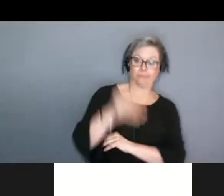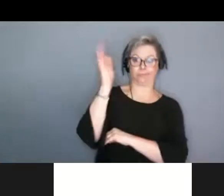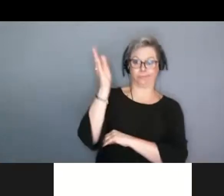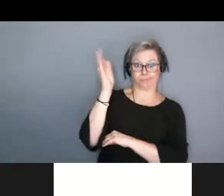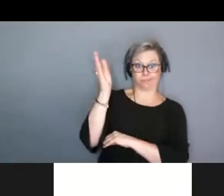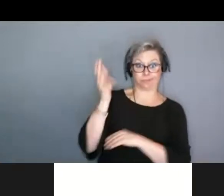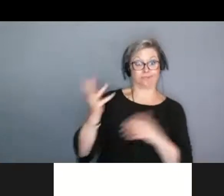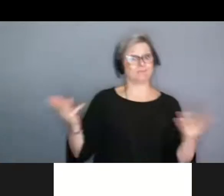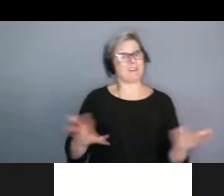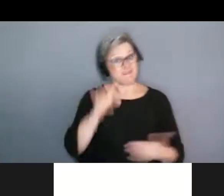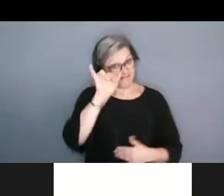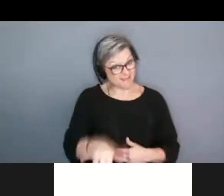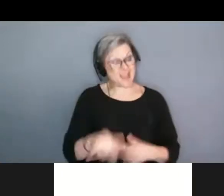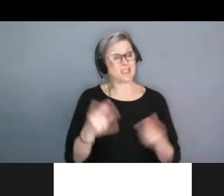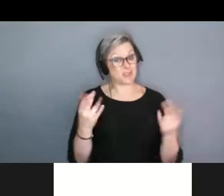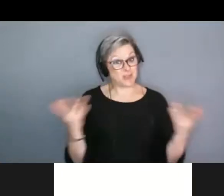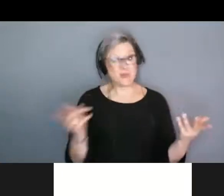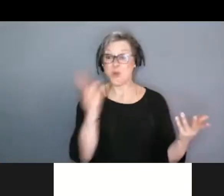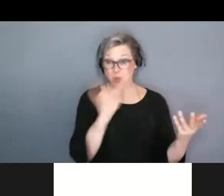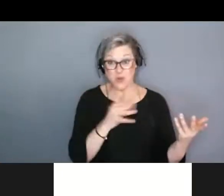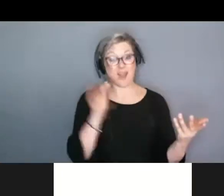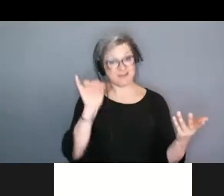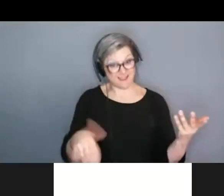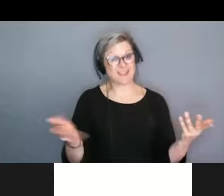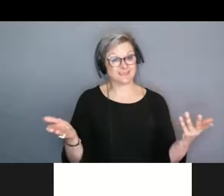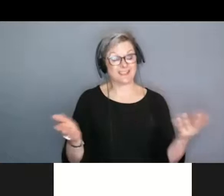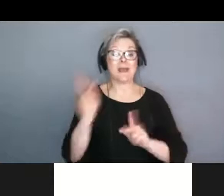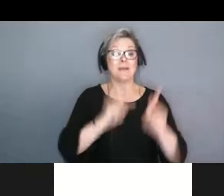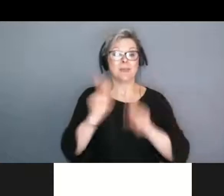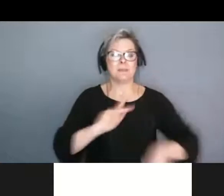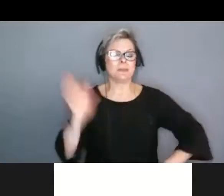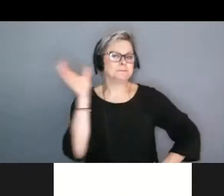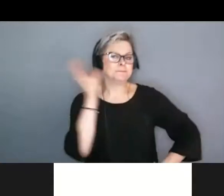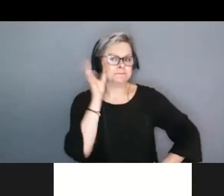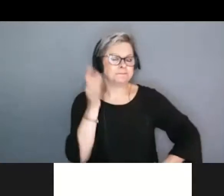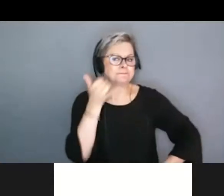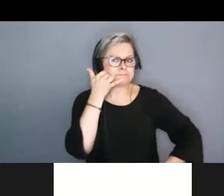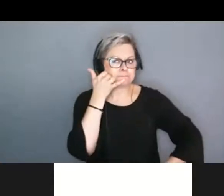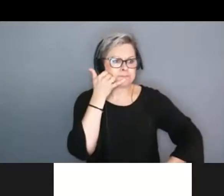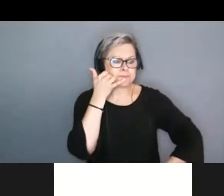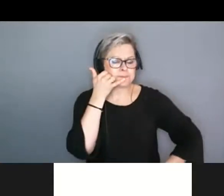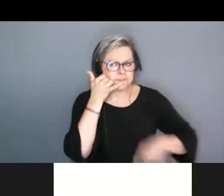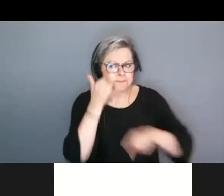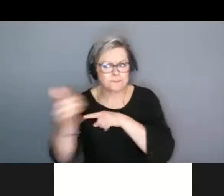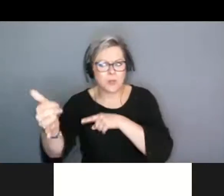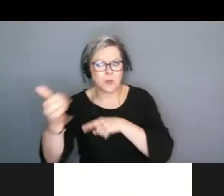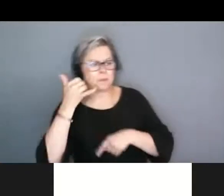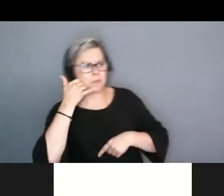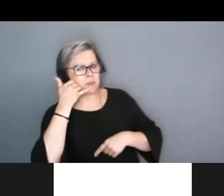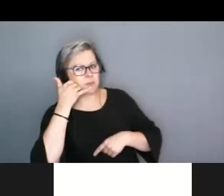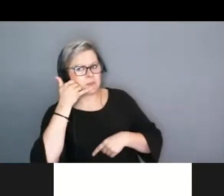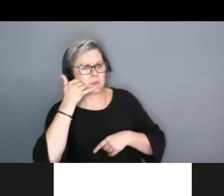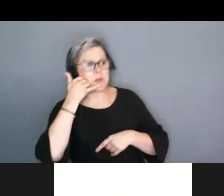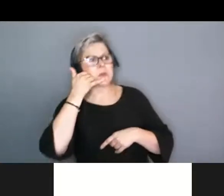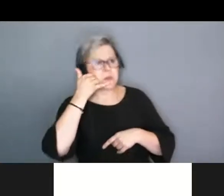That's what they do. They come in, and so people who are listening to that phone call can engage in a conversation